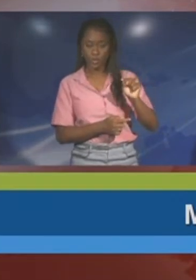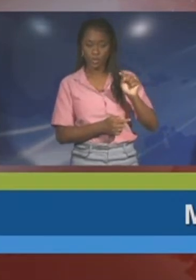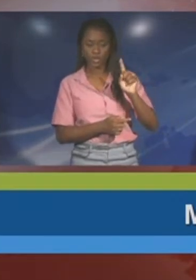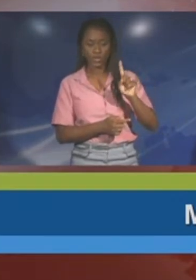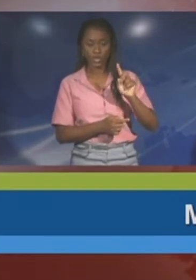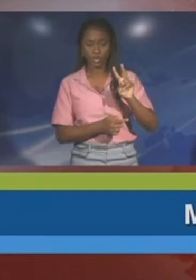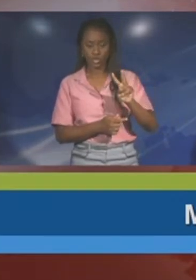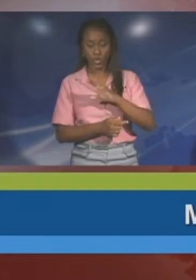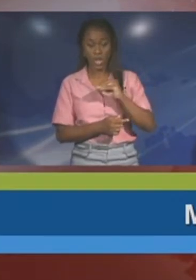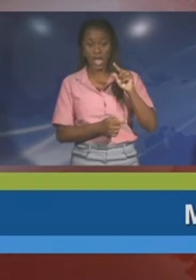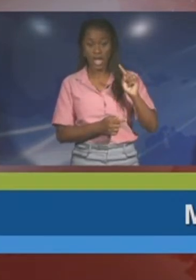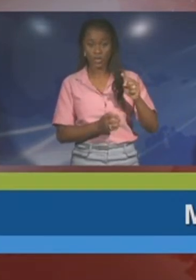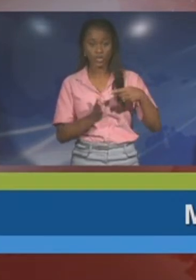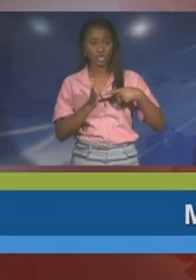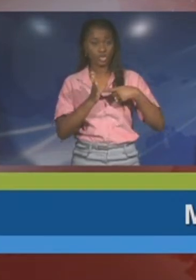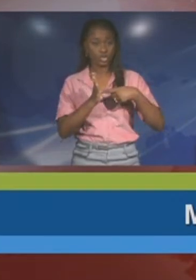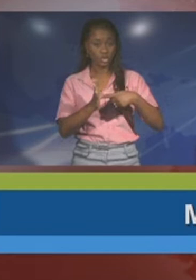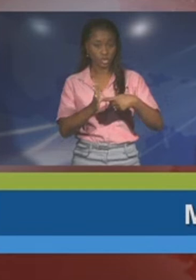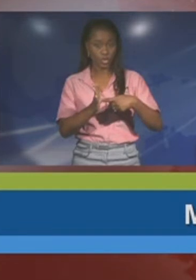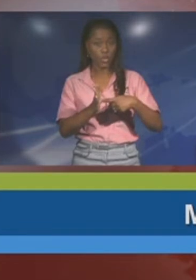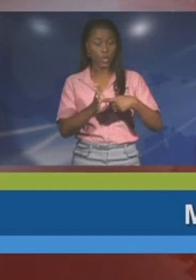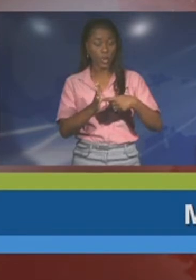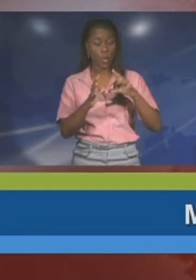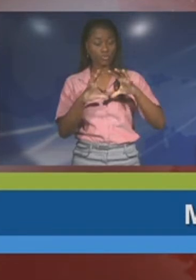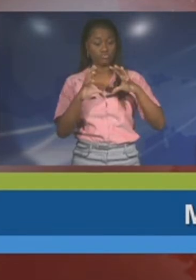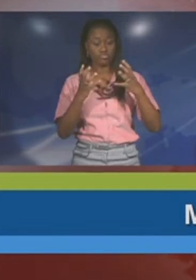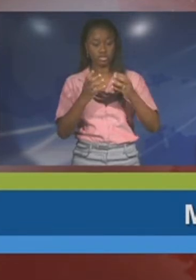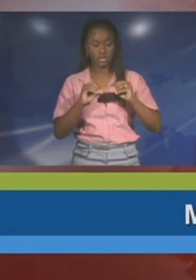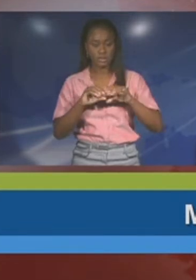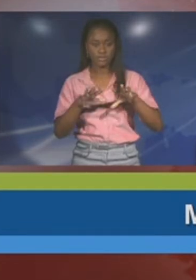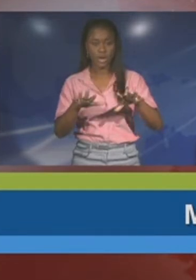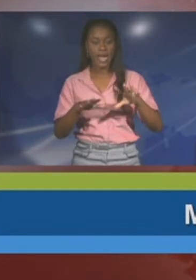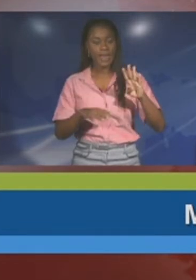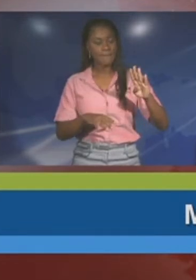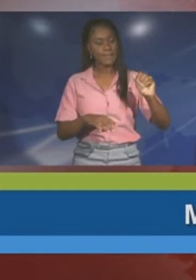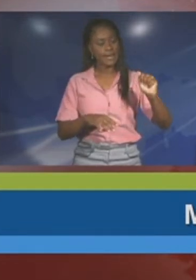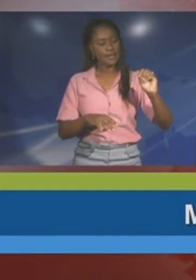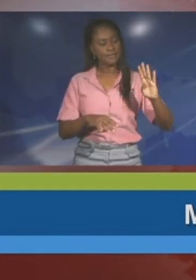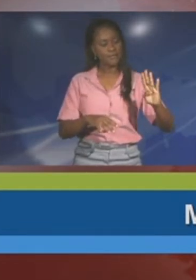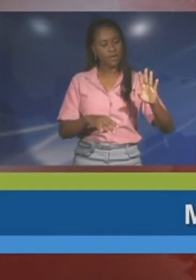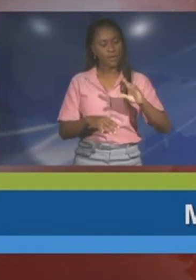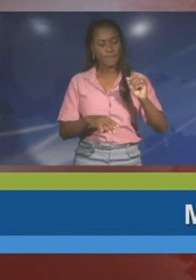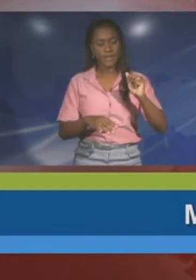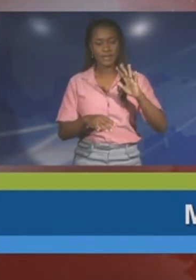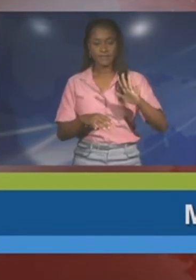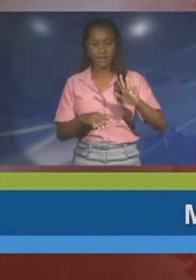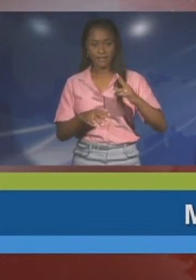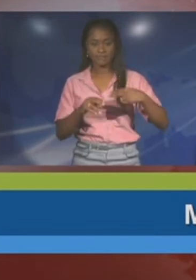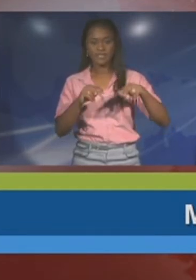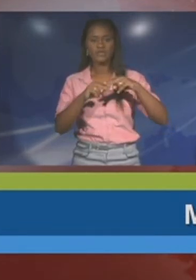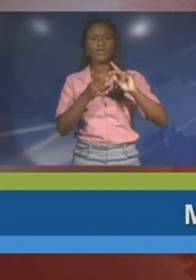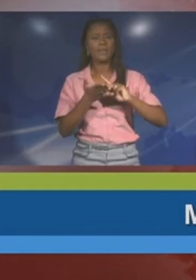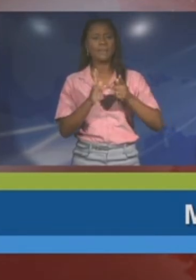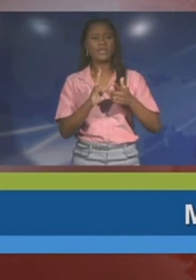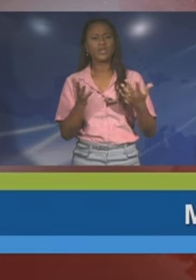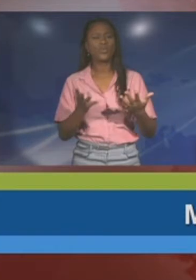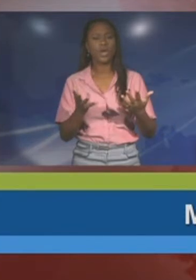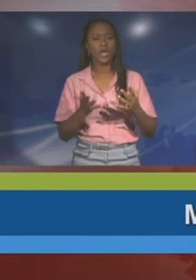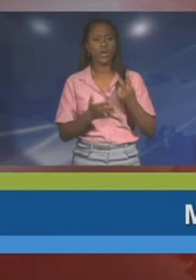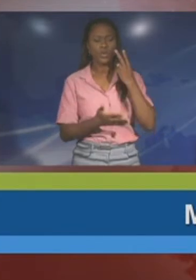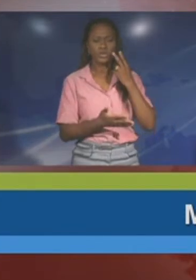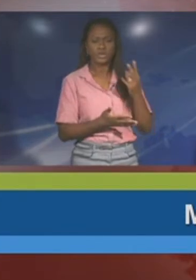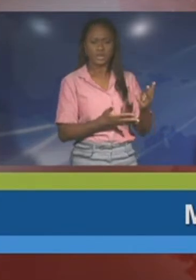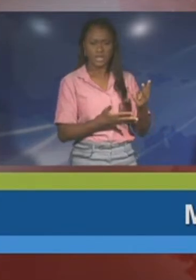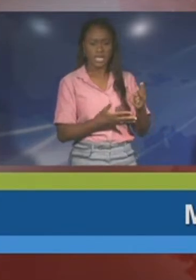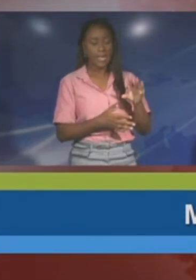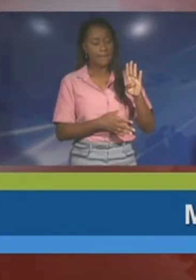BA2.1.12 and 1 have been shown descending trends globally, while BA4 and BA5 have shown increasing trends. Basically, what you're seeing is